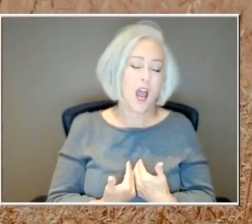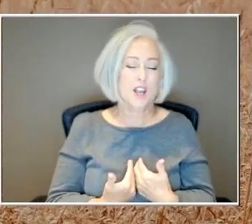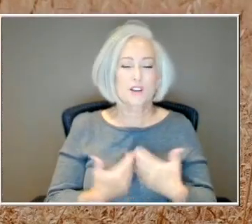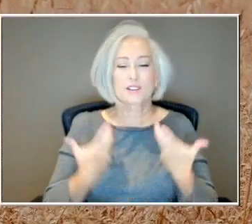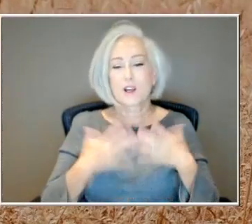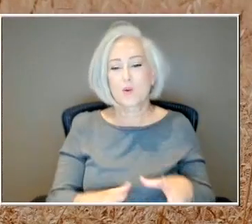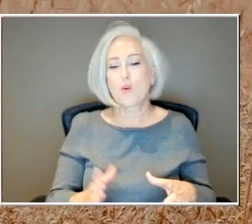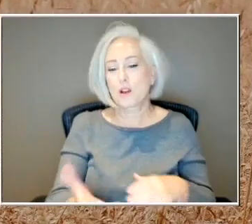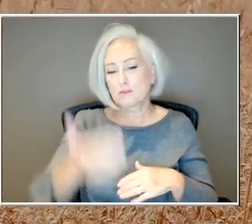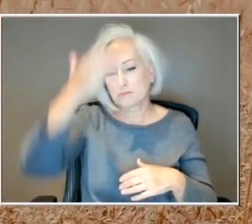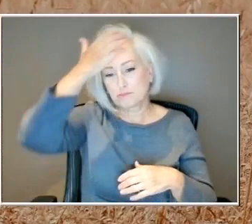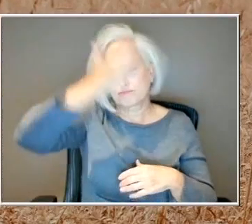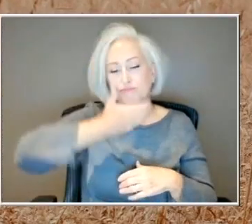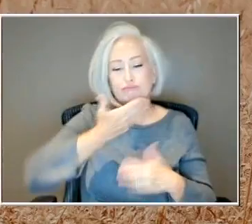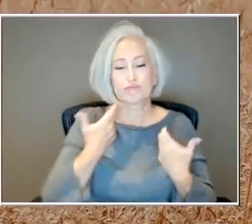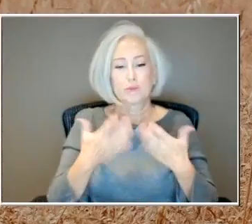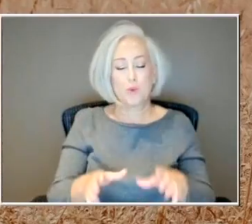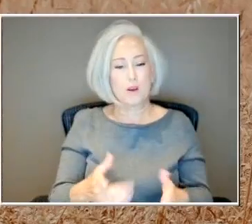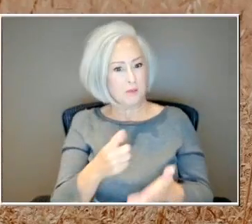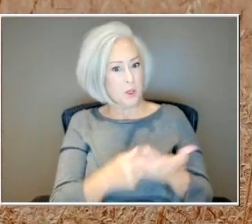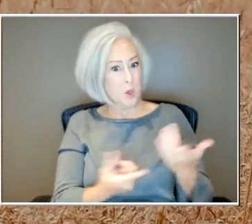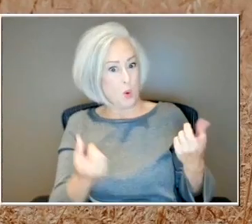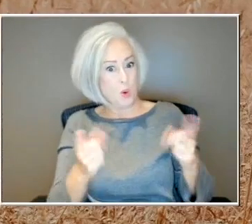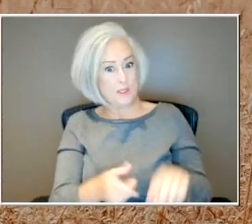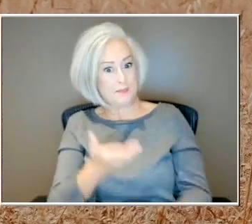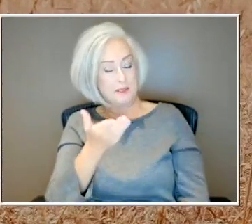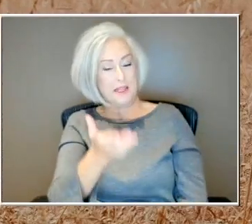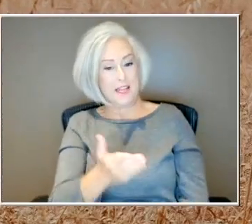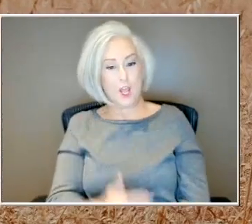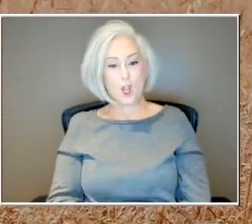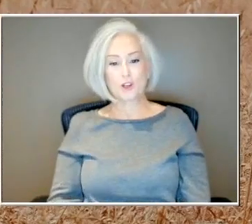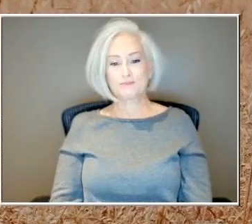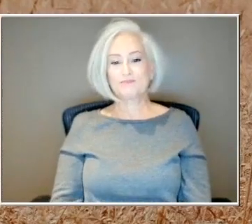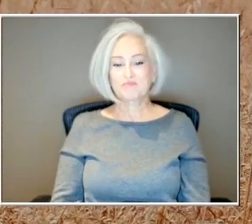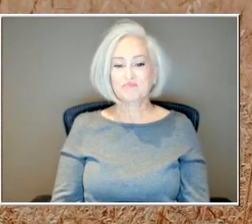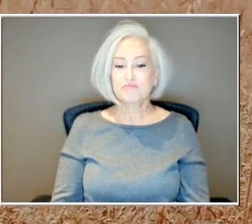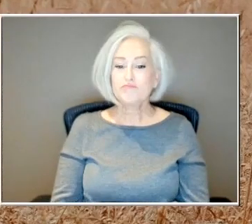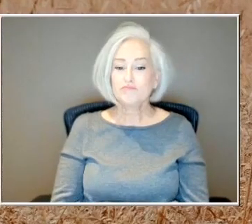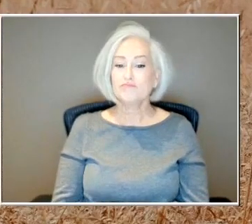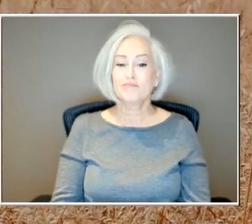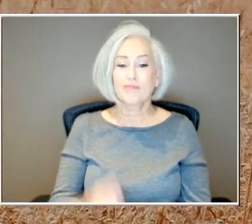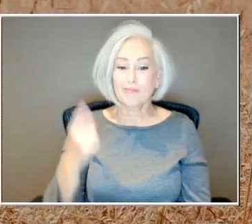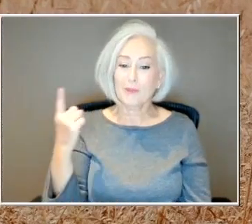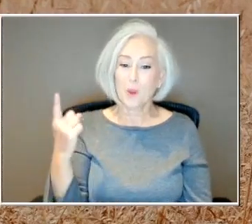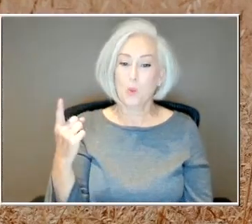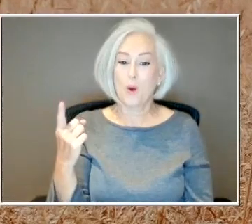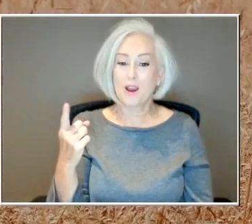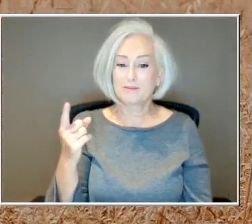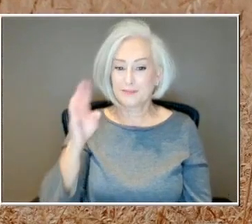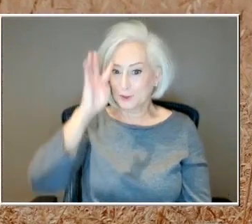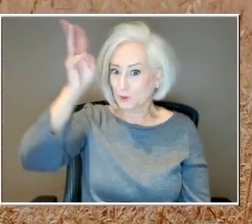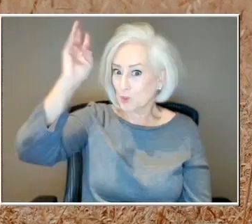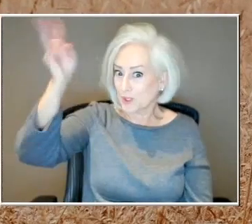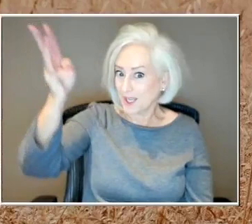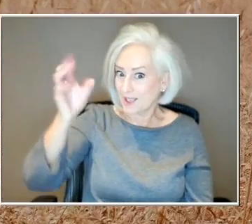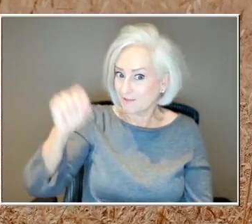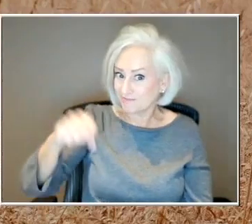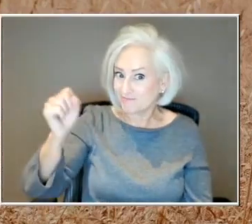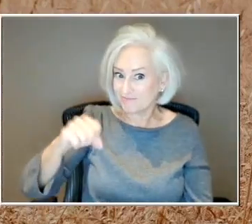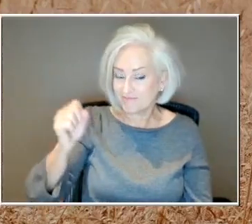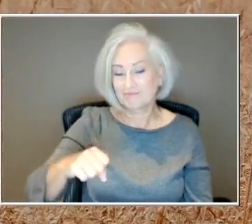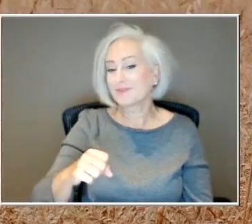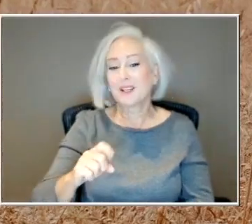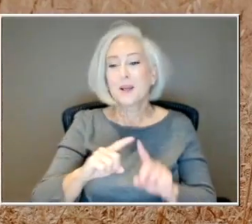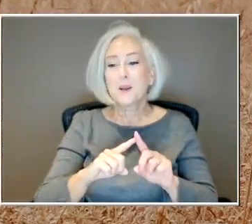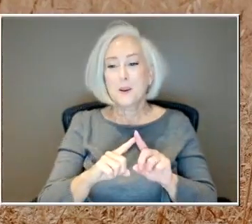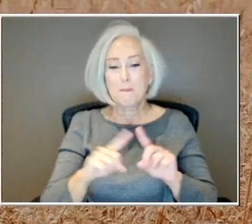is going on here? Well, I'll give them credit. That's it's really creative. But you